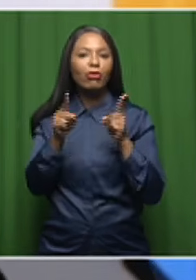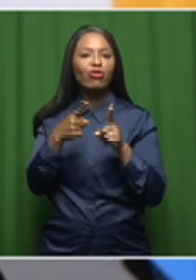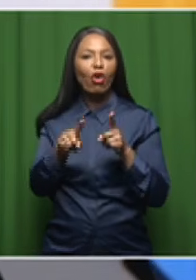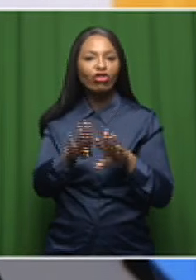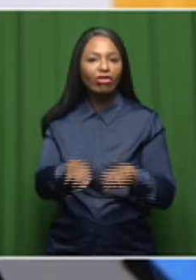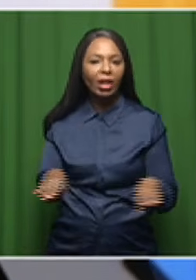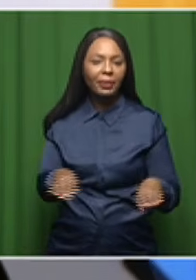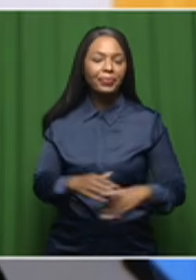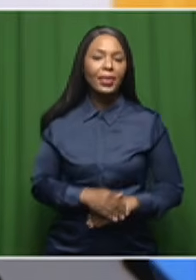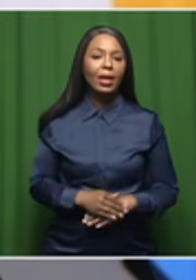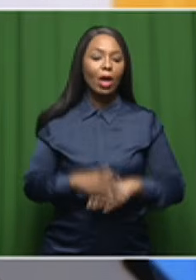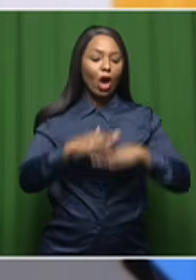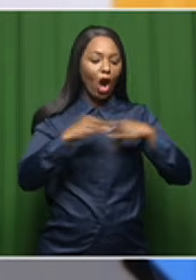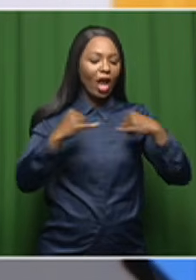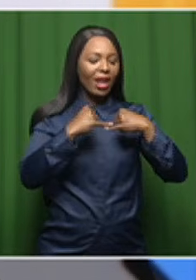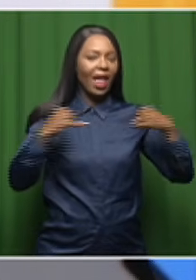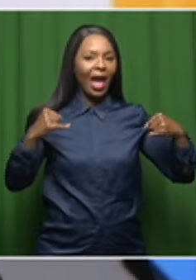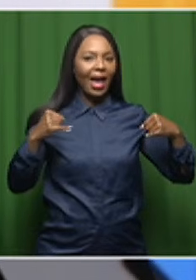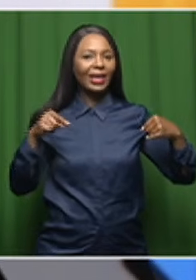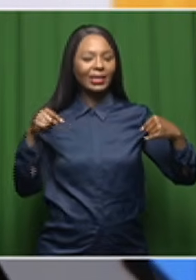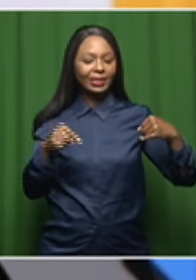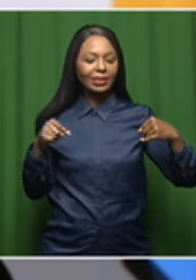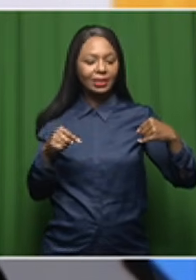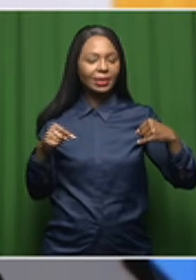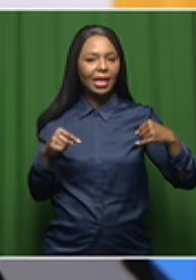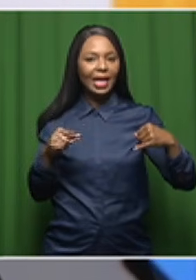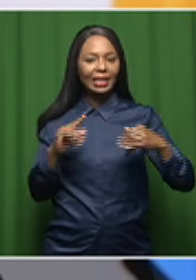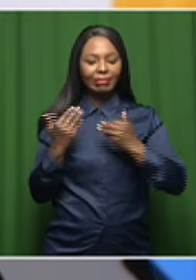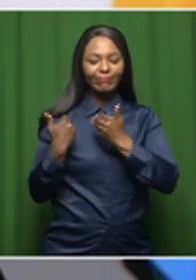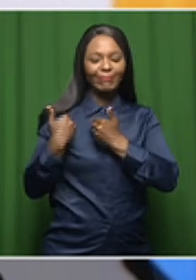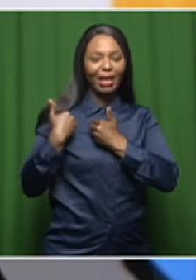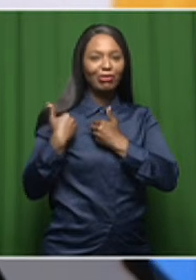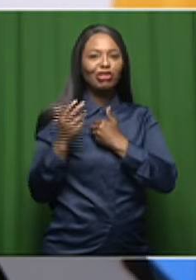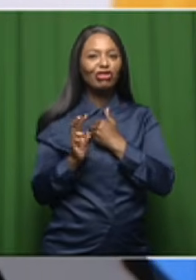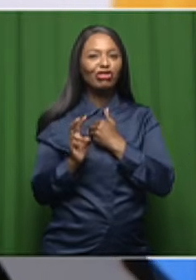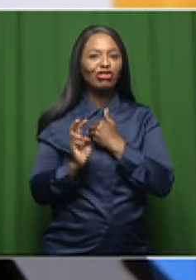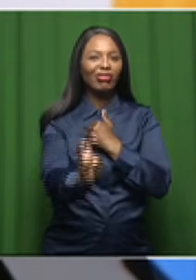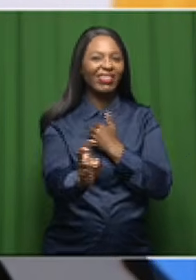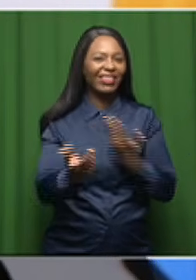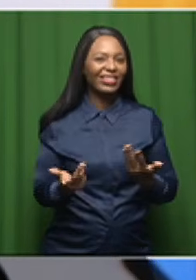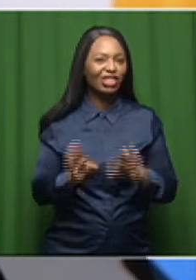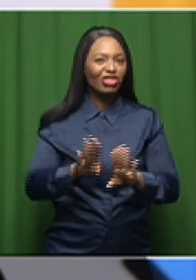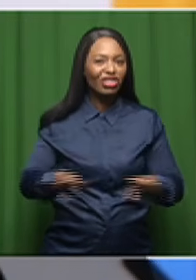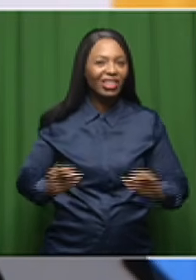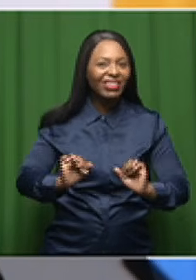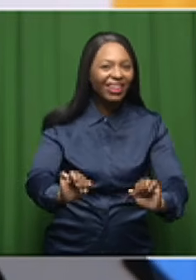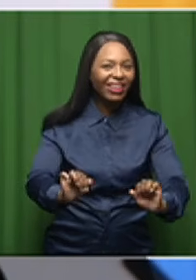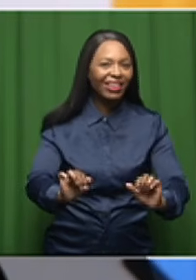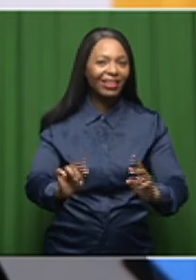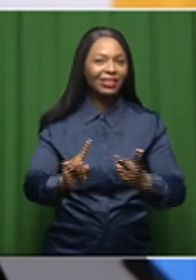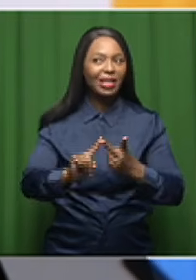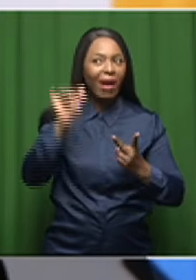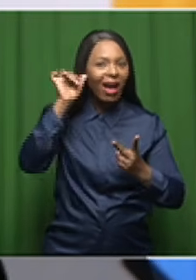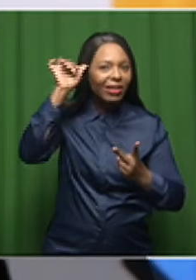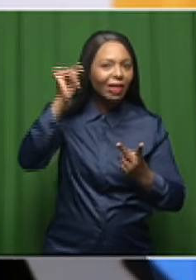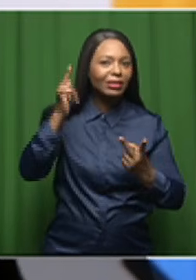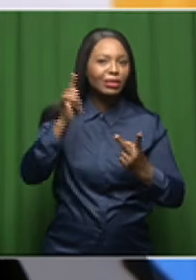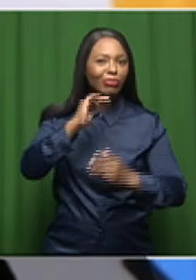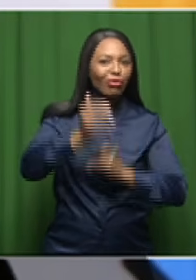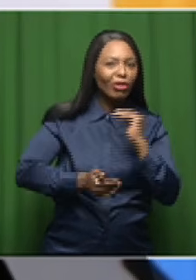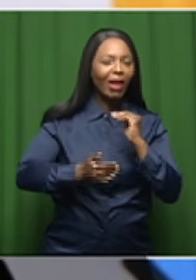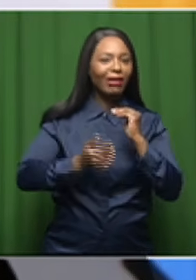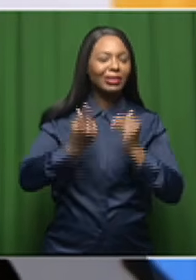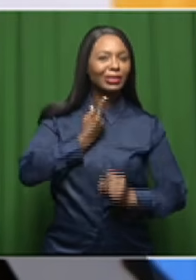online platforms, how do we then safeguard and protect your children, ourselves as adults? So, and knowing